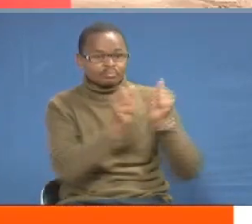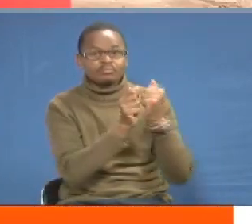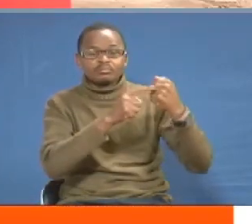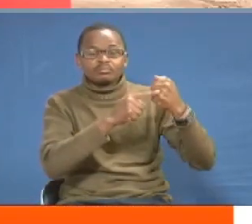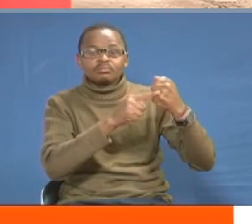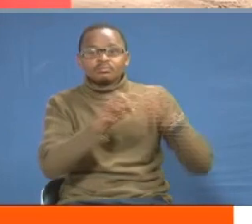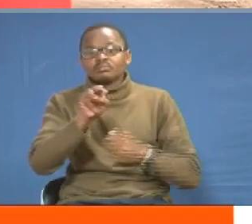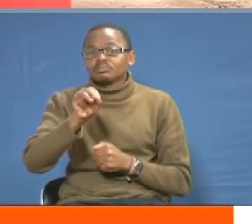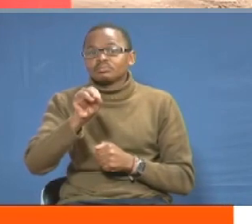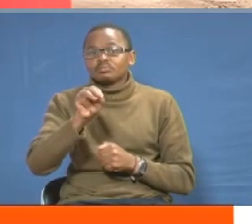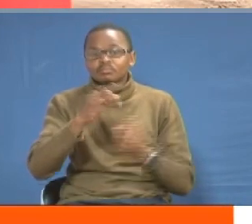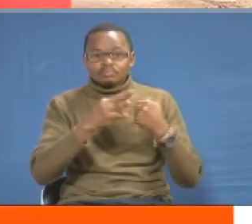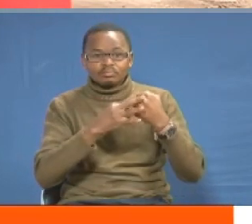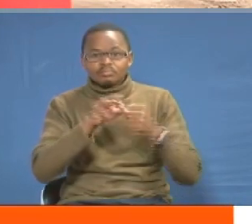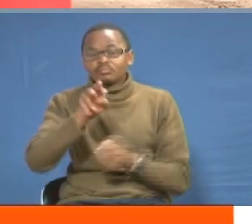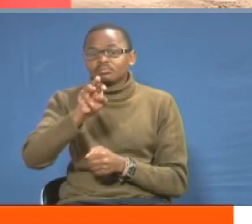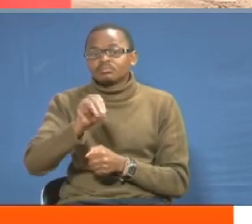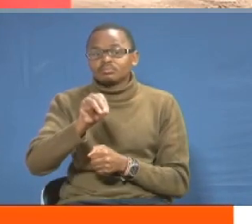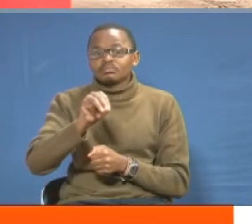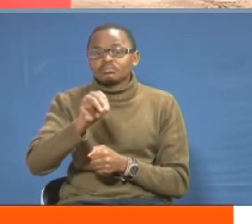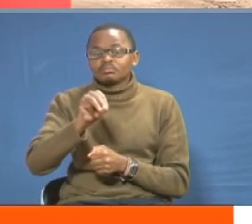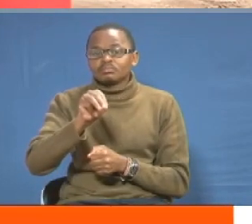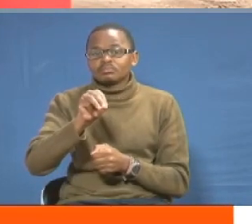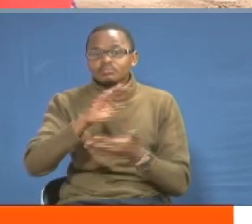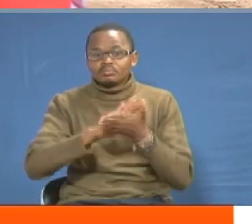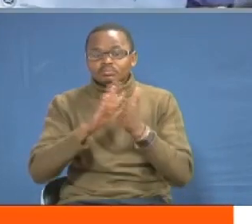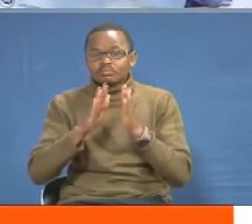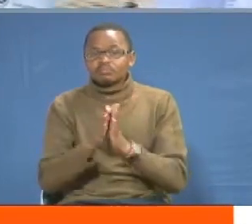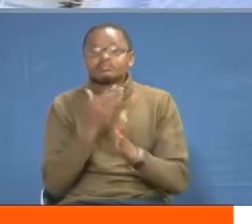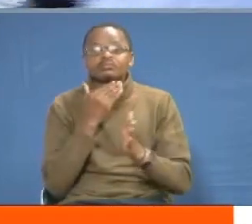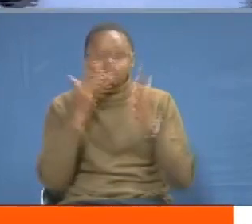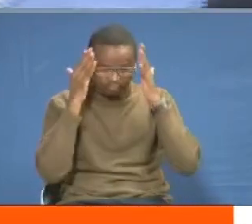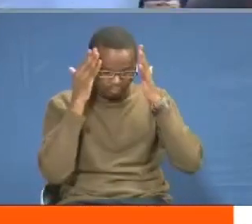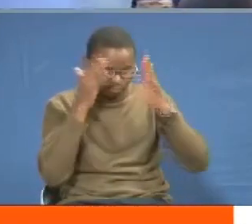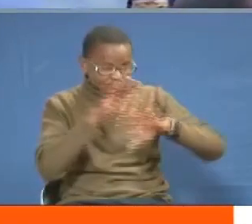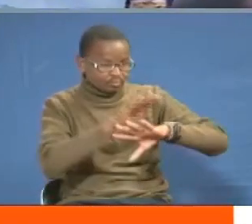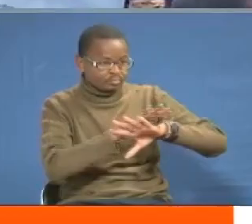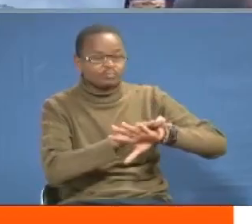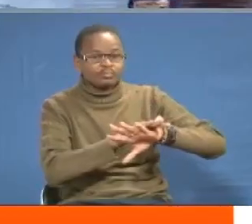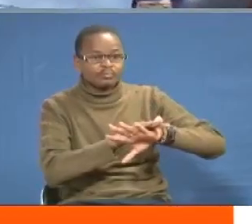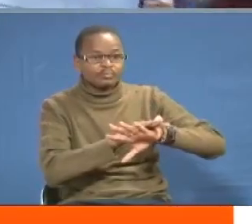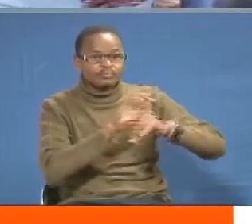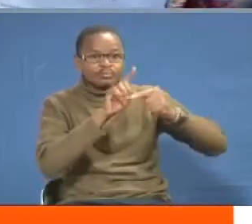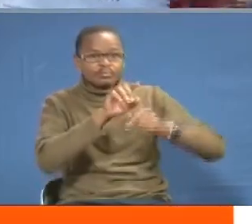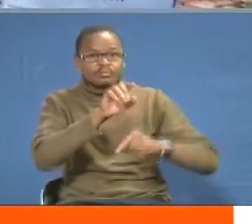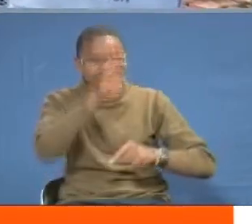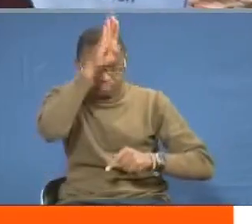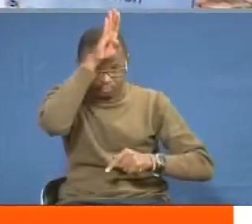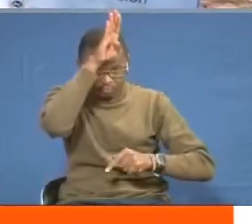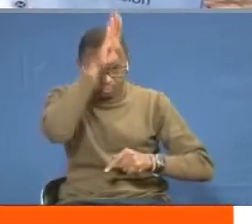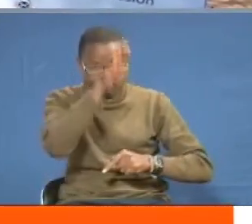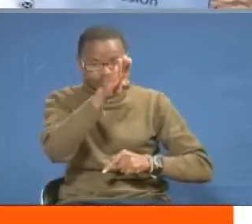around 16 of them, 8 of them emerged to be counties that we needed to focus on.